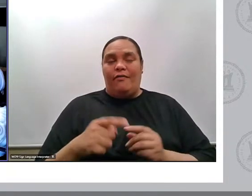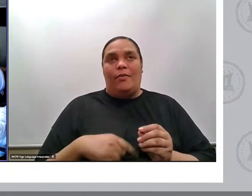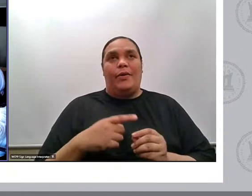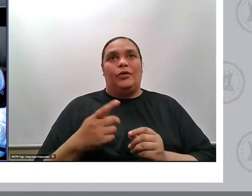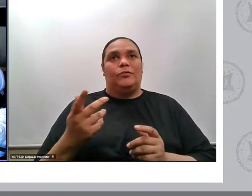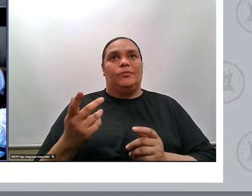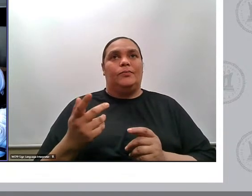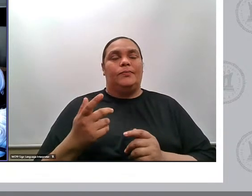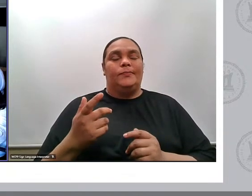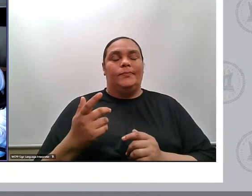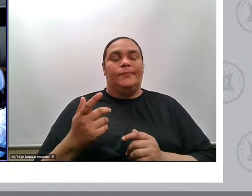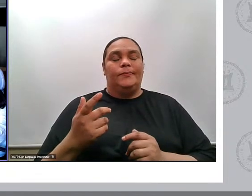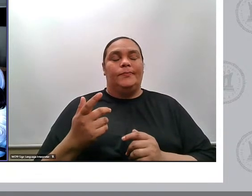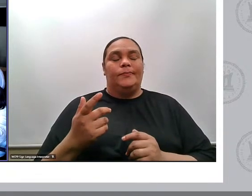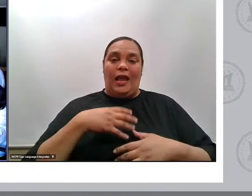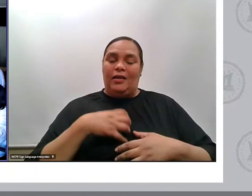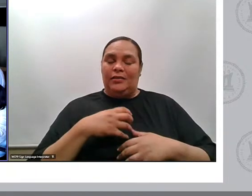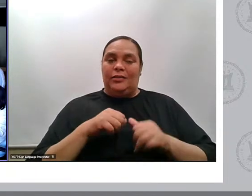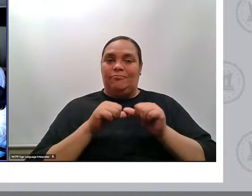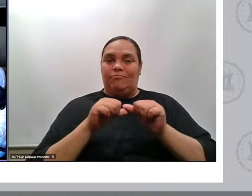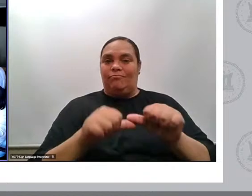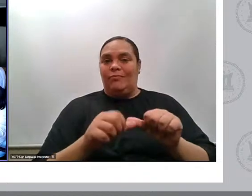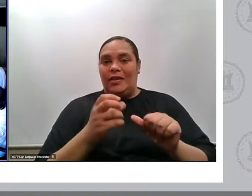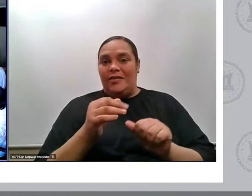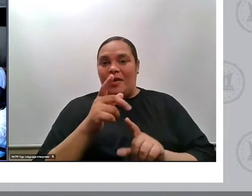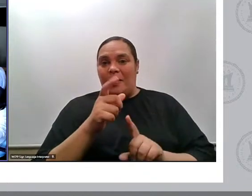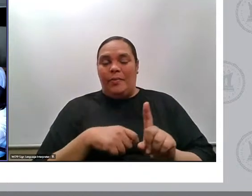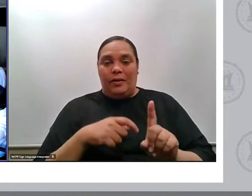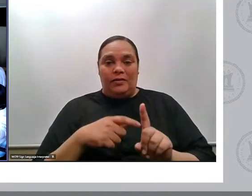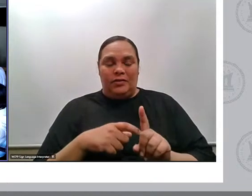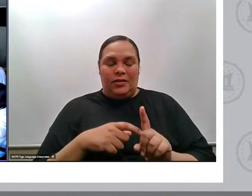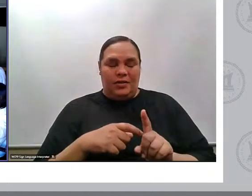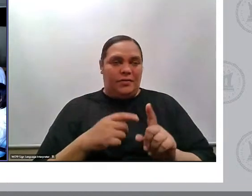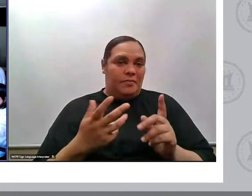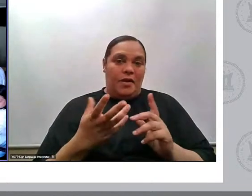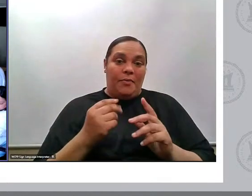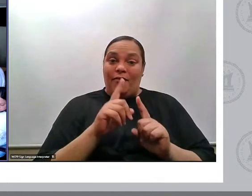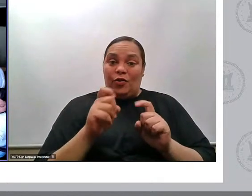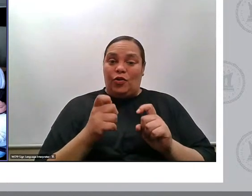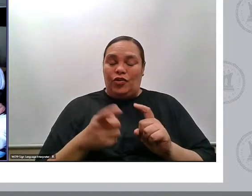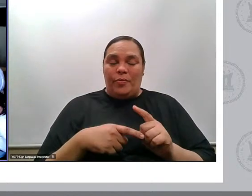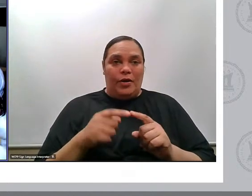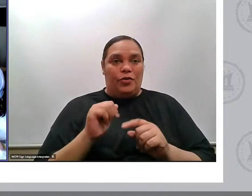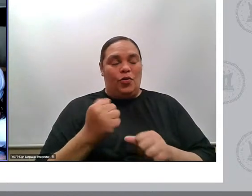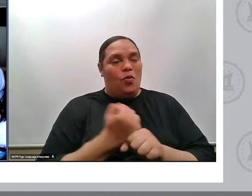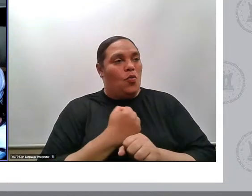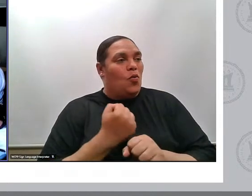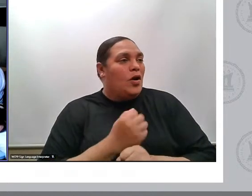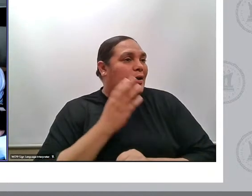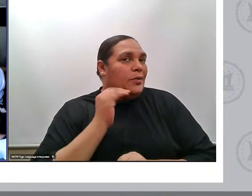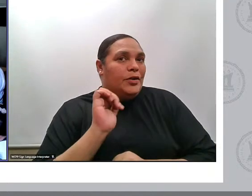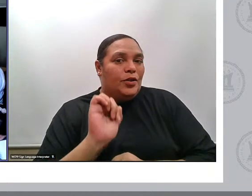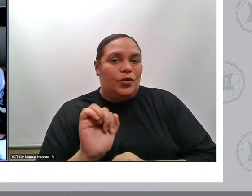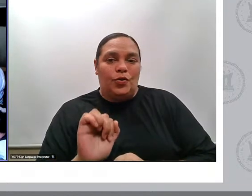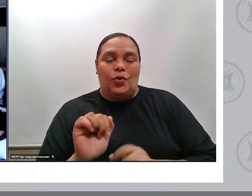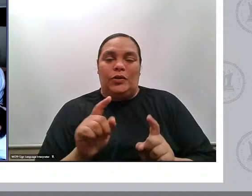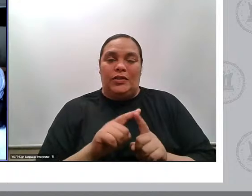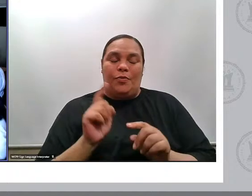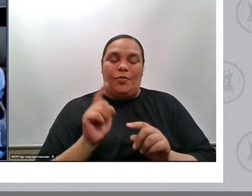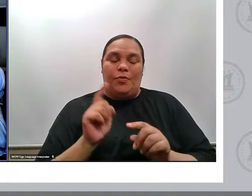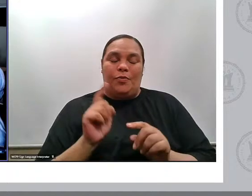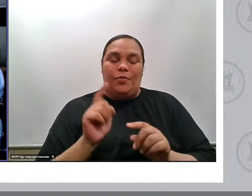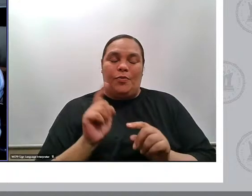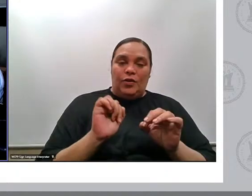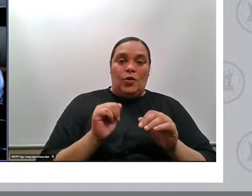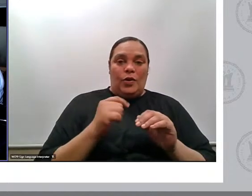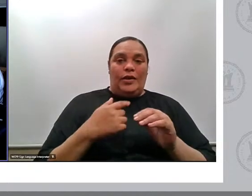of ascertaining if somebody, firstly, there's questions obviously about your work experience and your qualifications